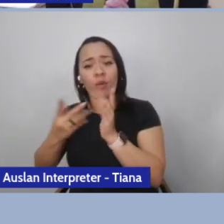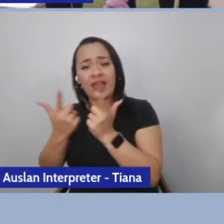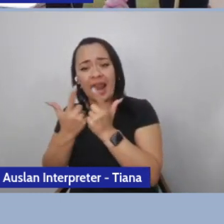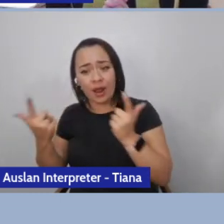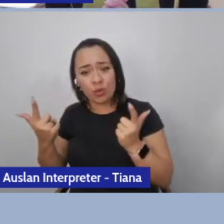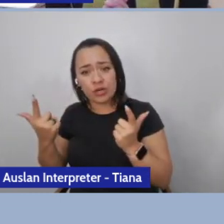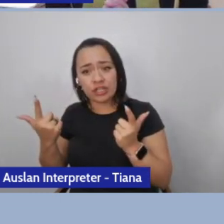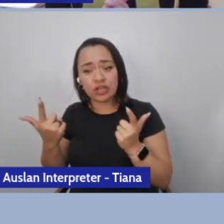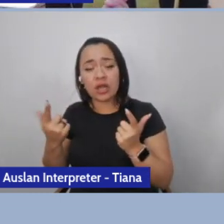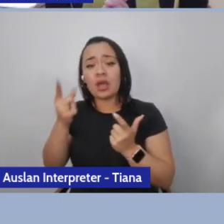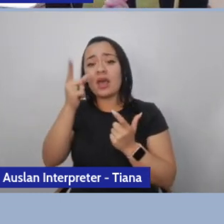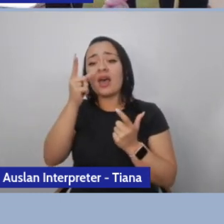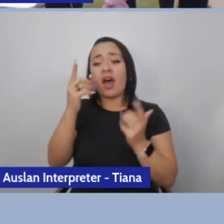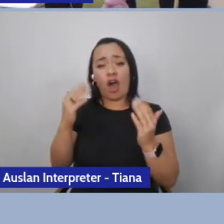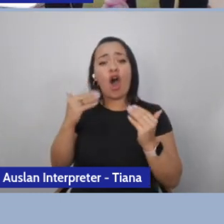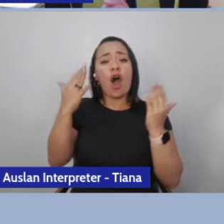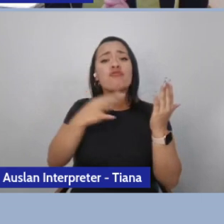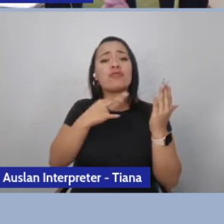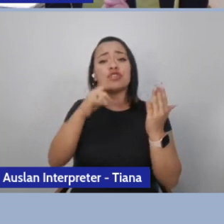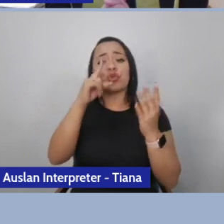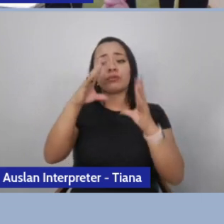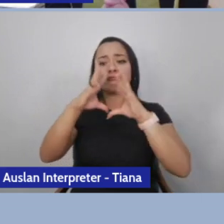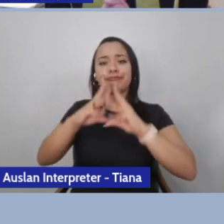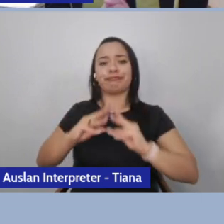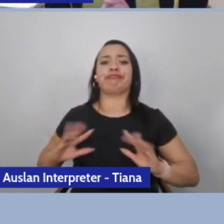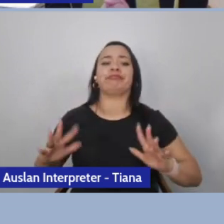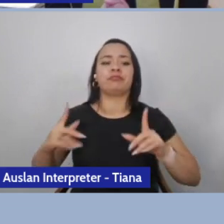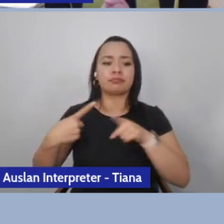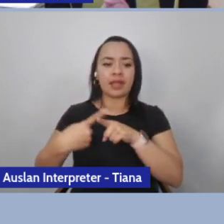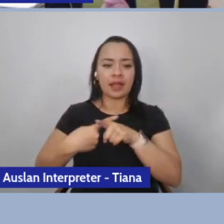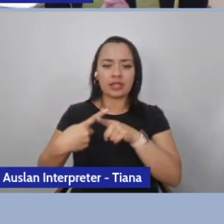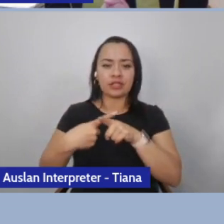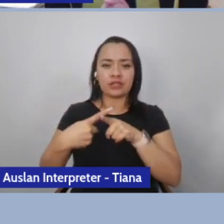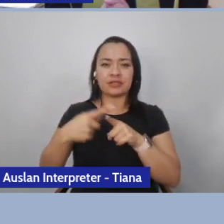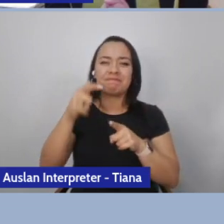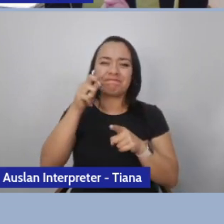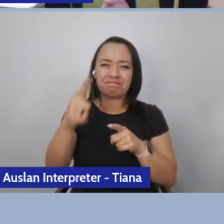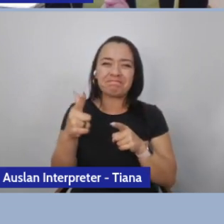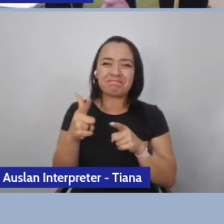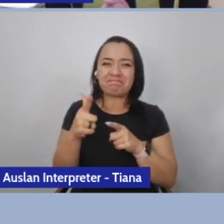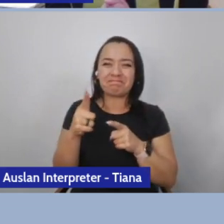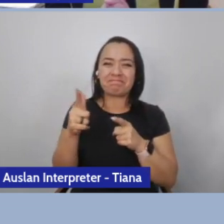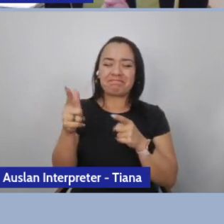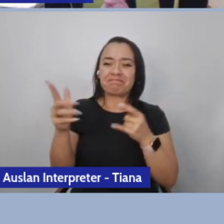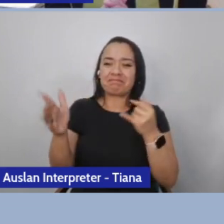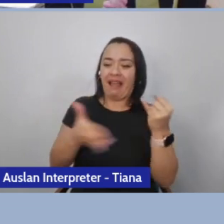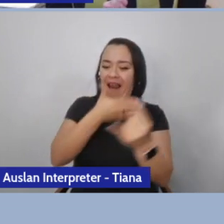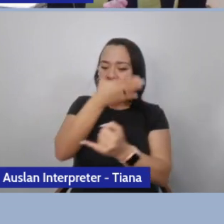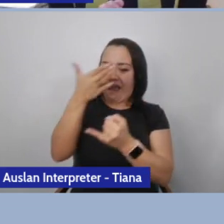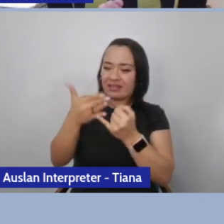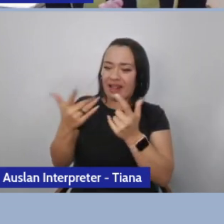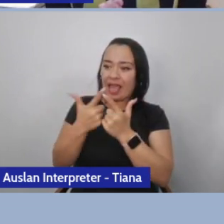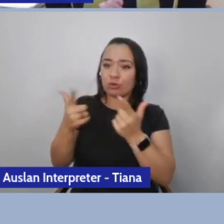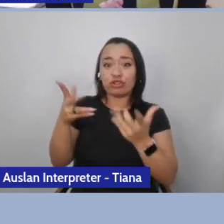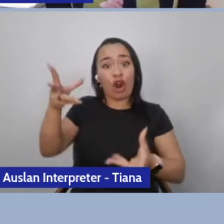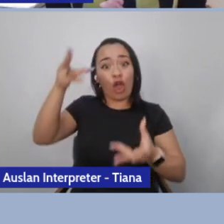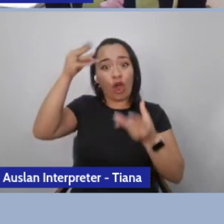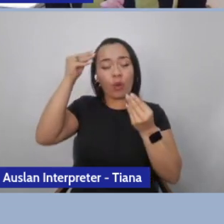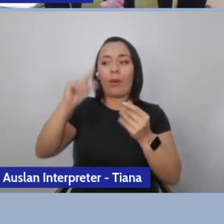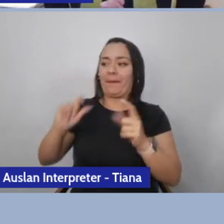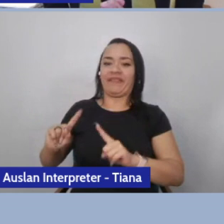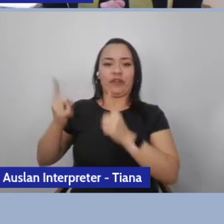might lose it. Often the adage goes that last in, first out in terms of linguistic capability. And